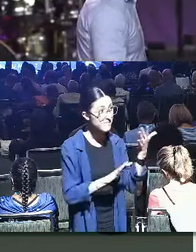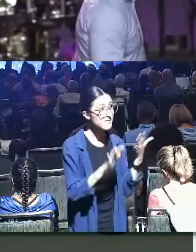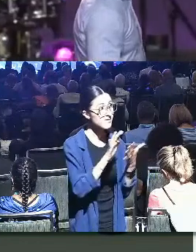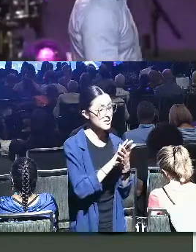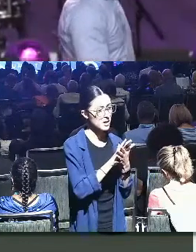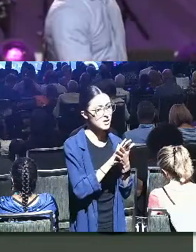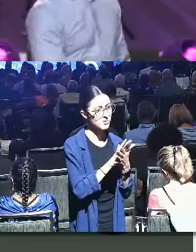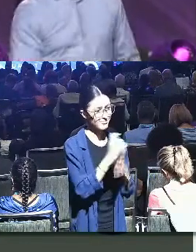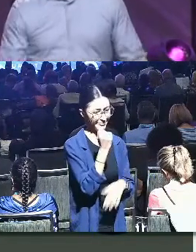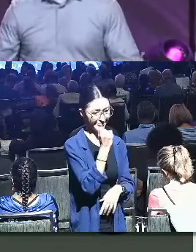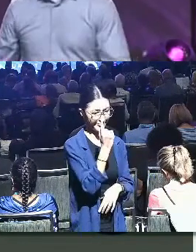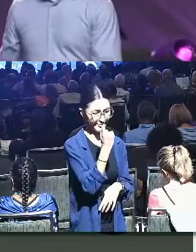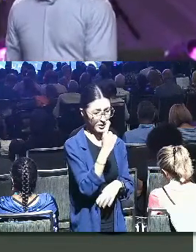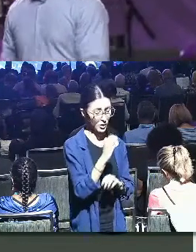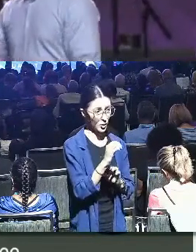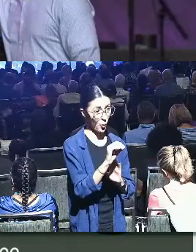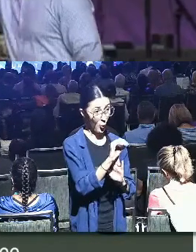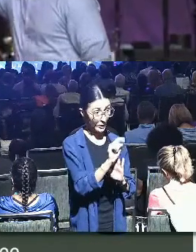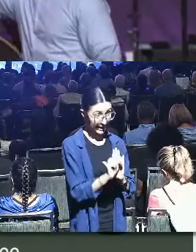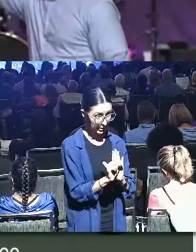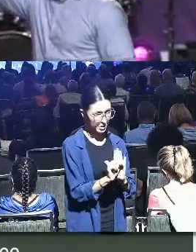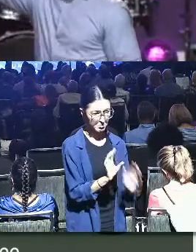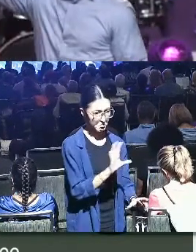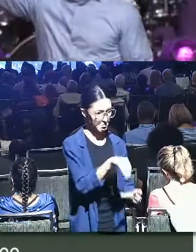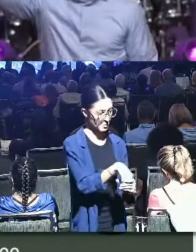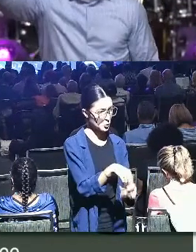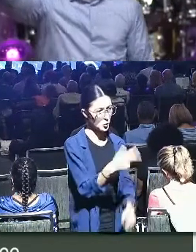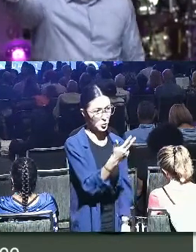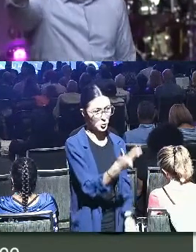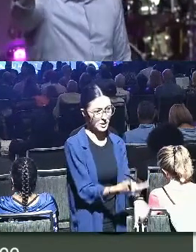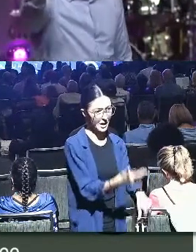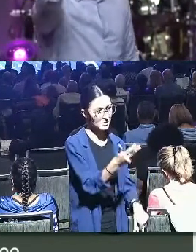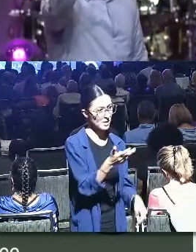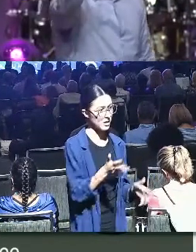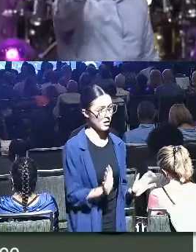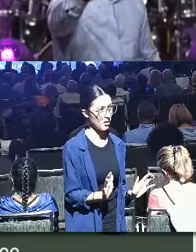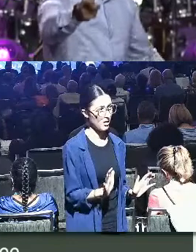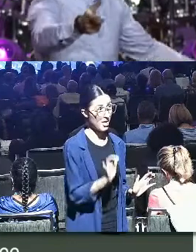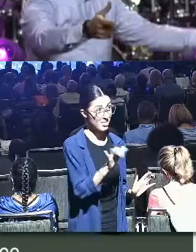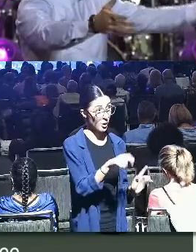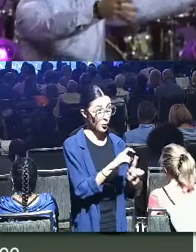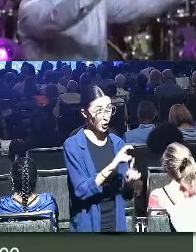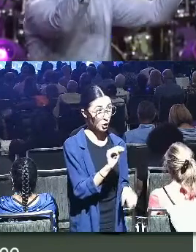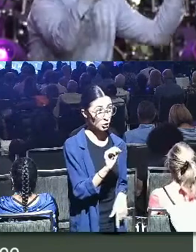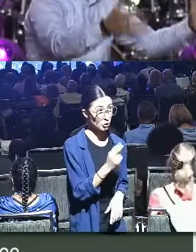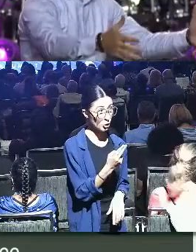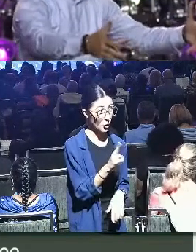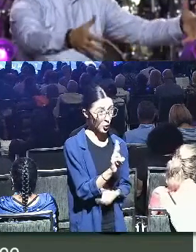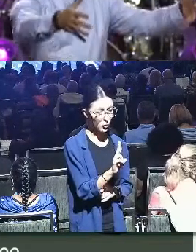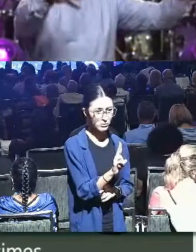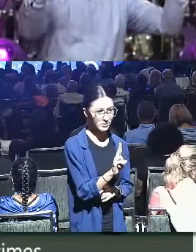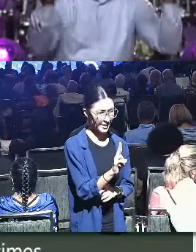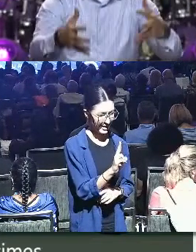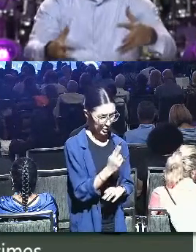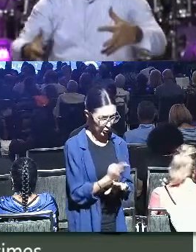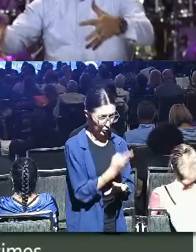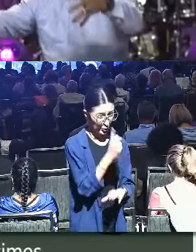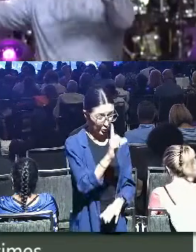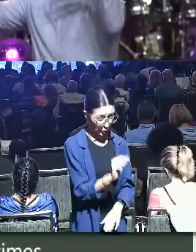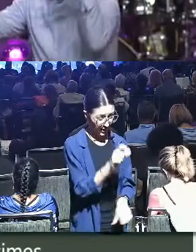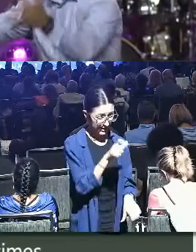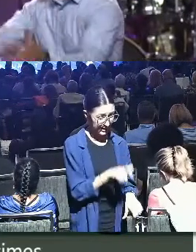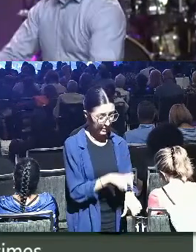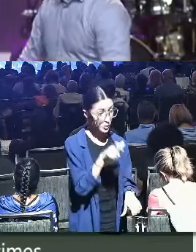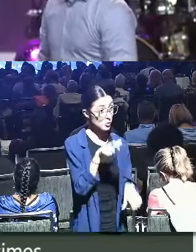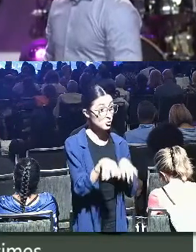3 times in the Old Testament. The word tohu alone is used 20 times to describe a wasteland, nothingness,